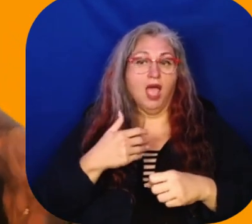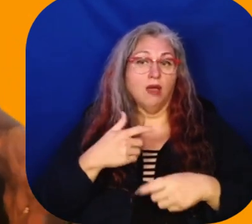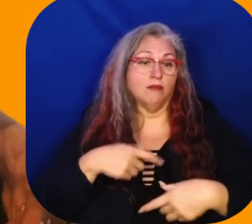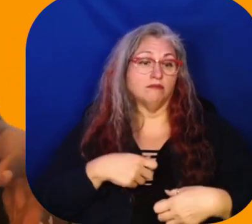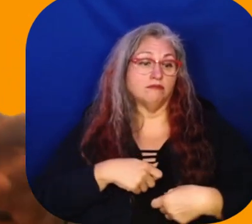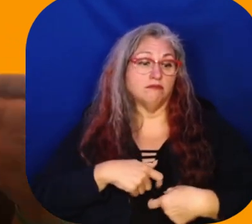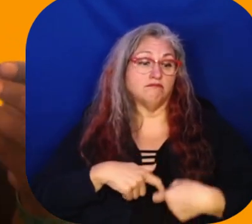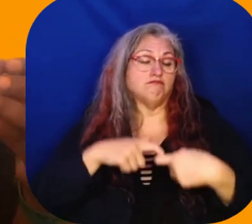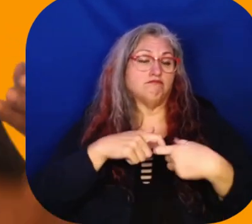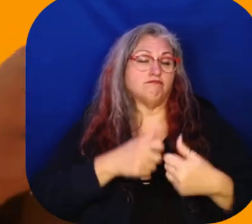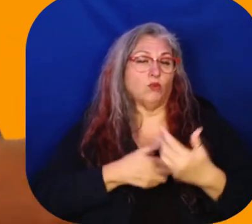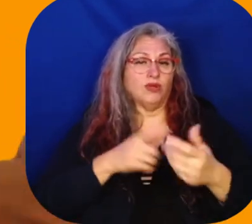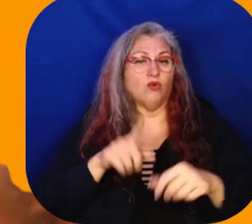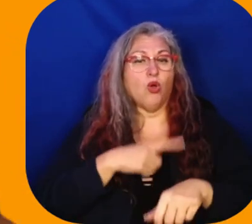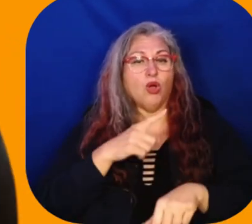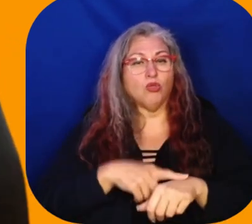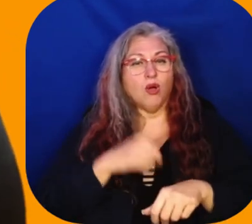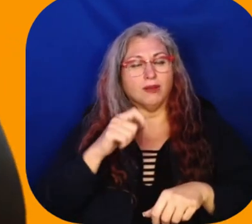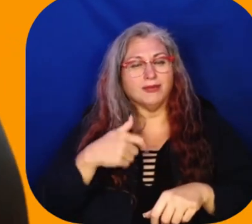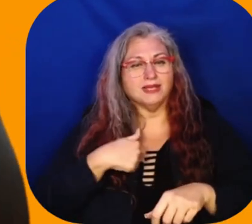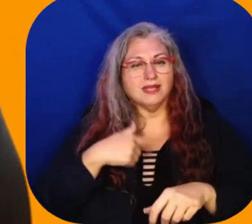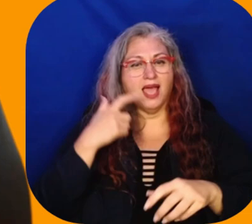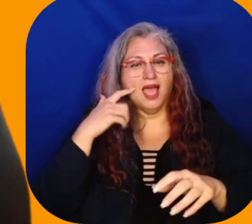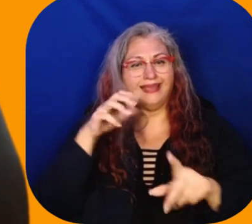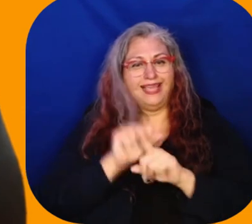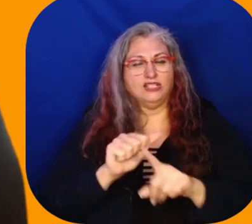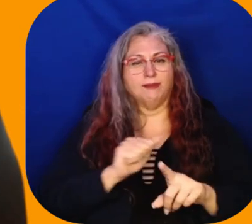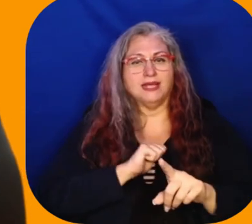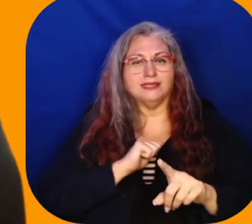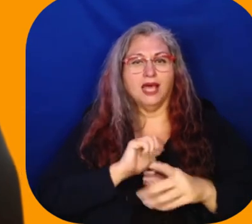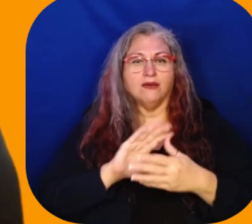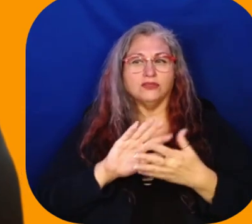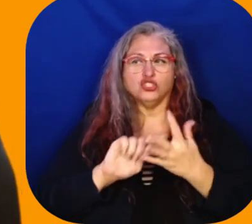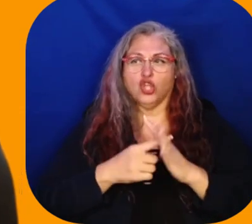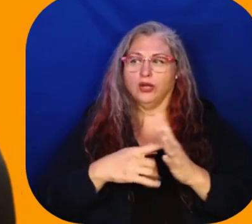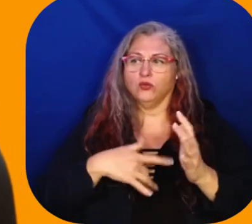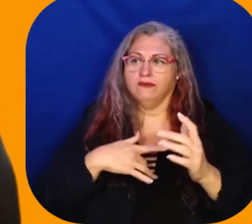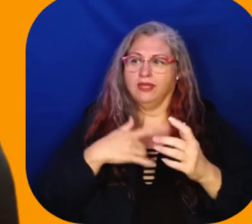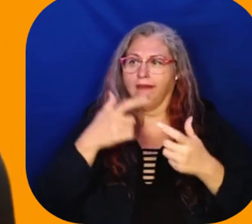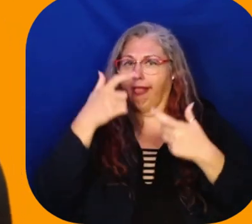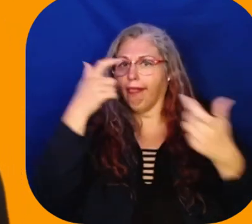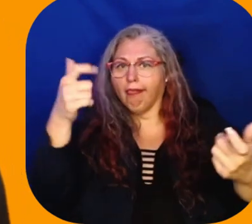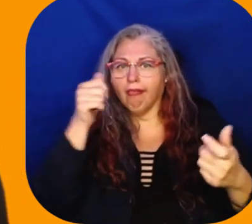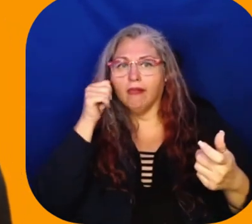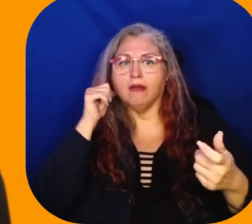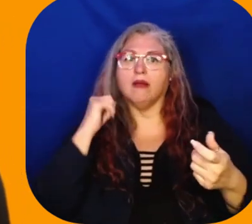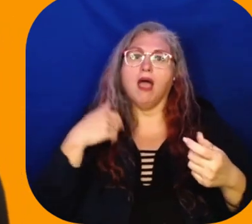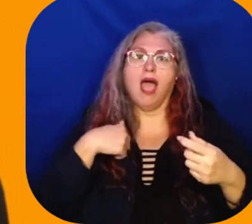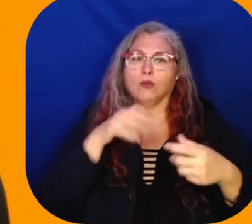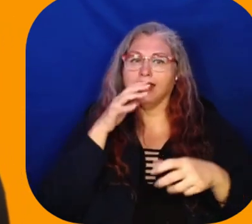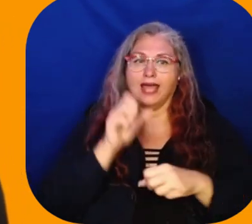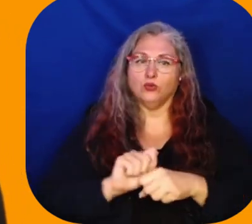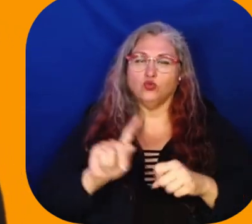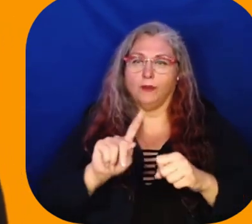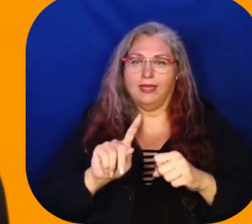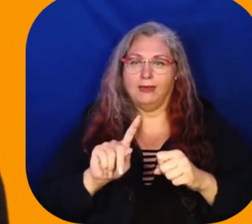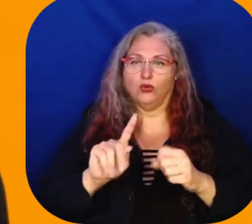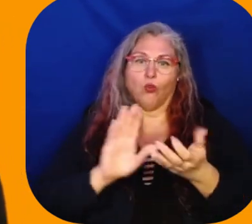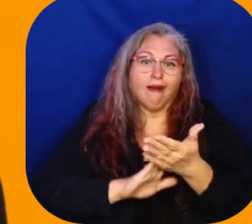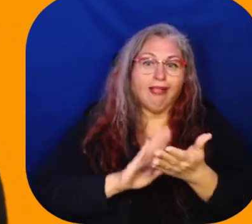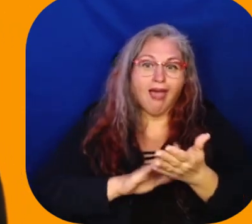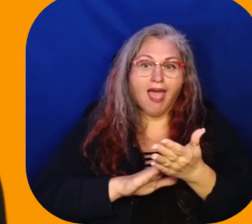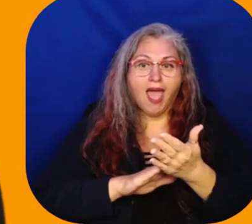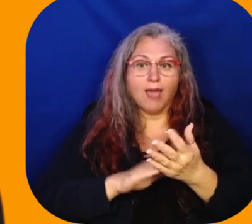because I found myself getting not only arrogant, because I wasn't used to people clapping for me or anything like that.